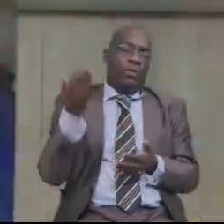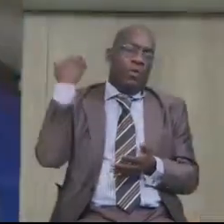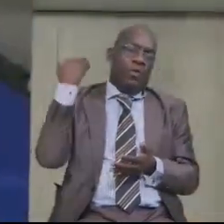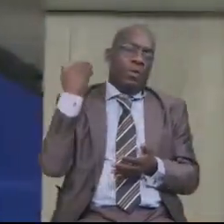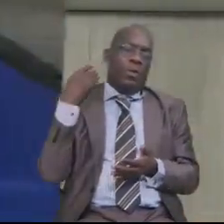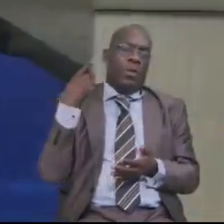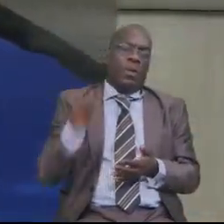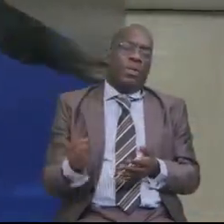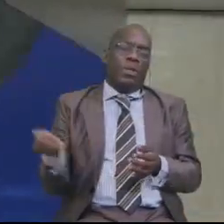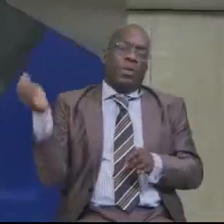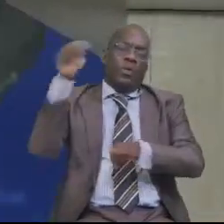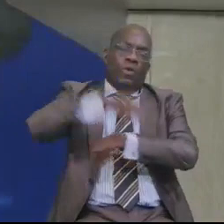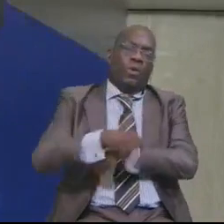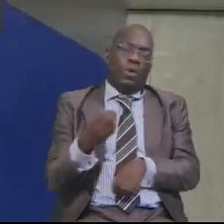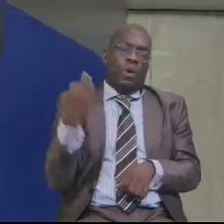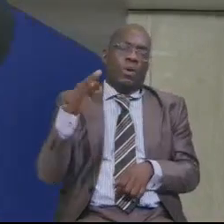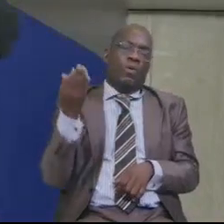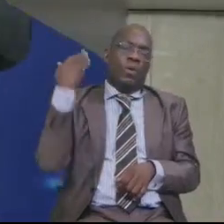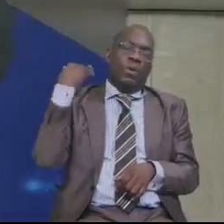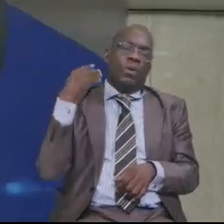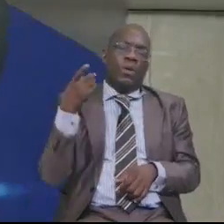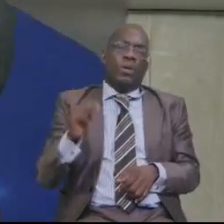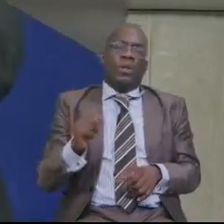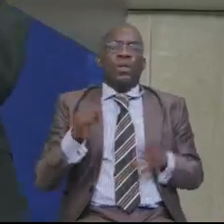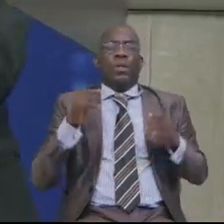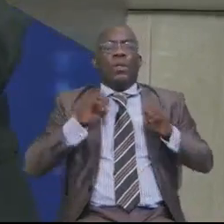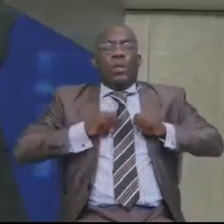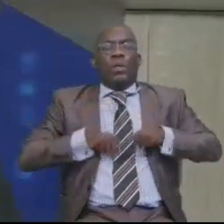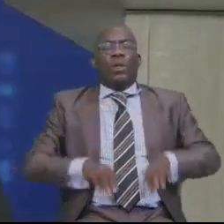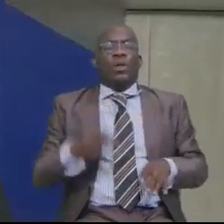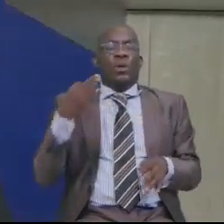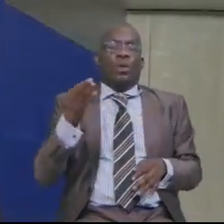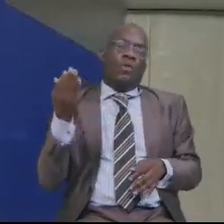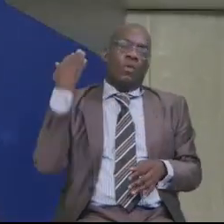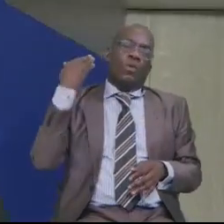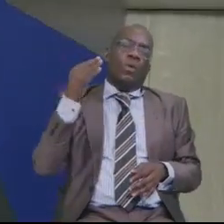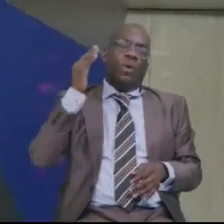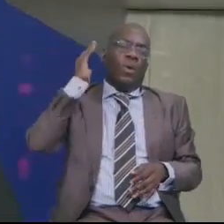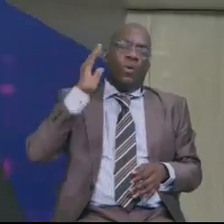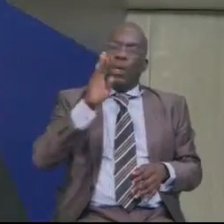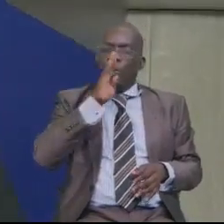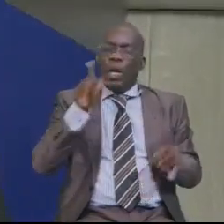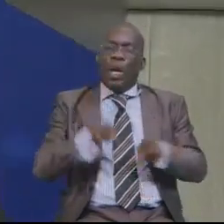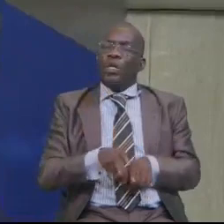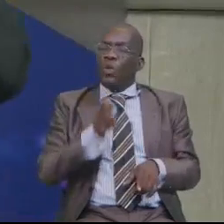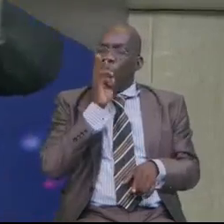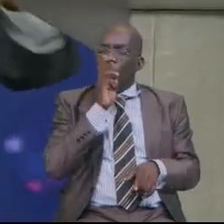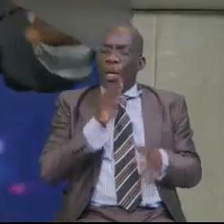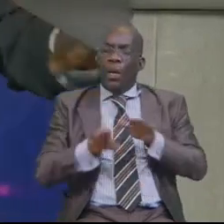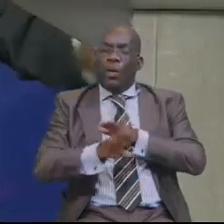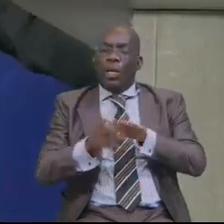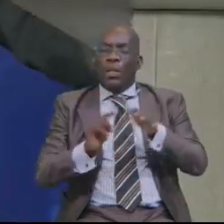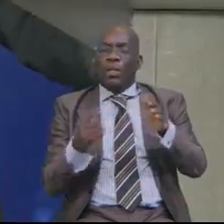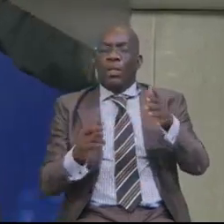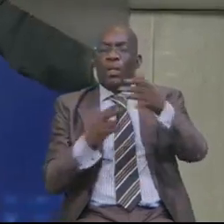the defeat of the past, and the discouragement of the past will be like water under the bridge